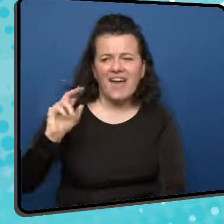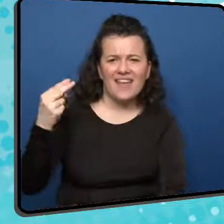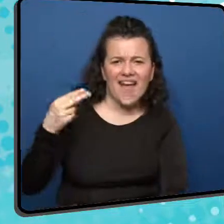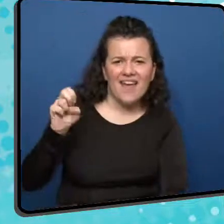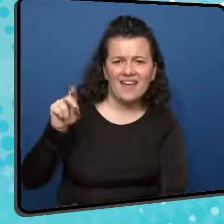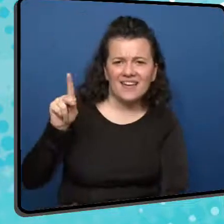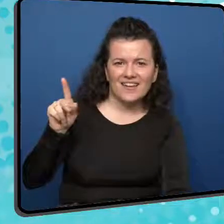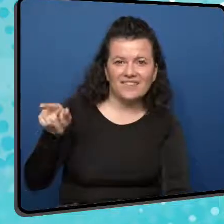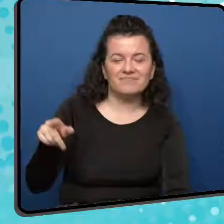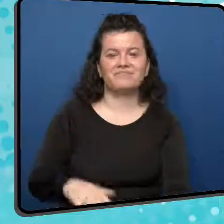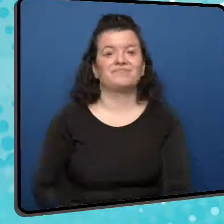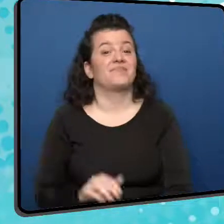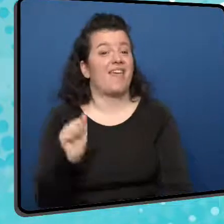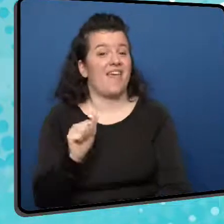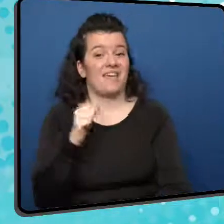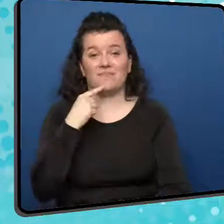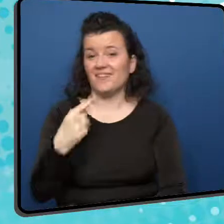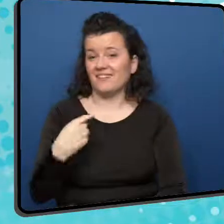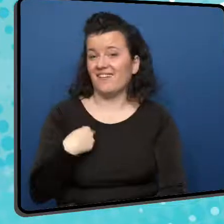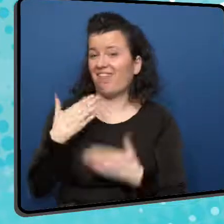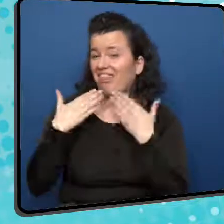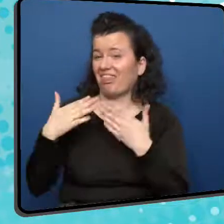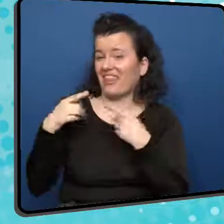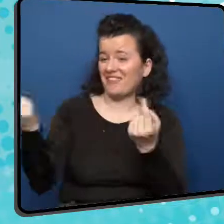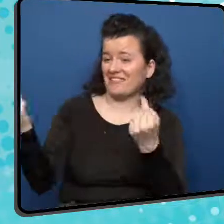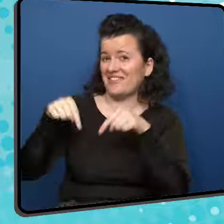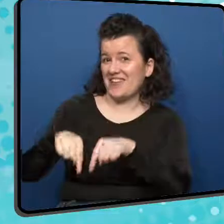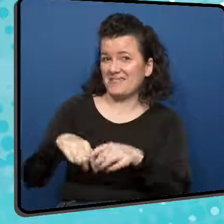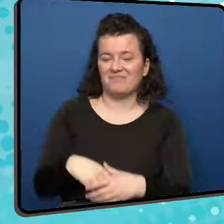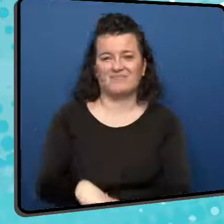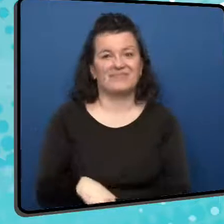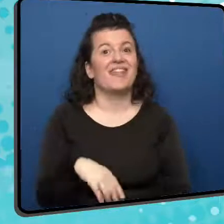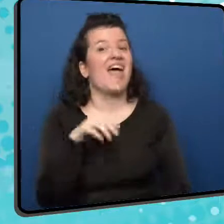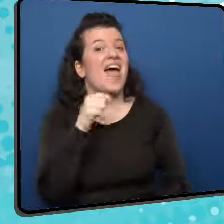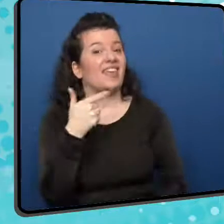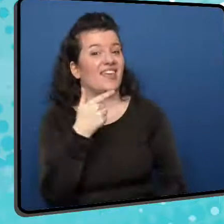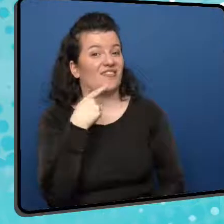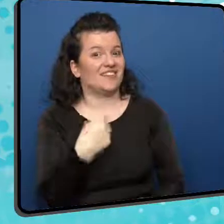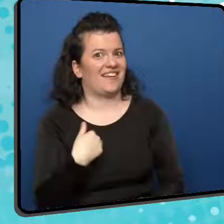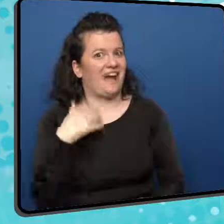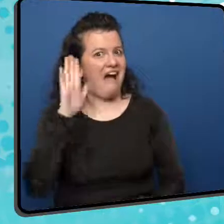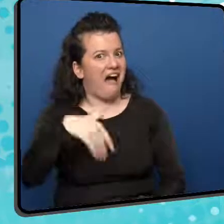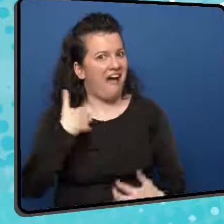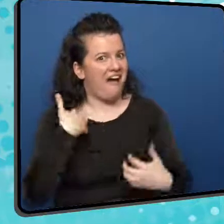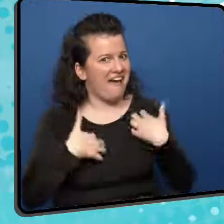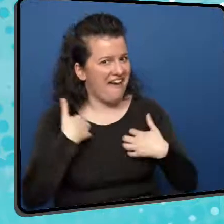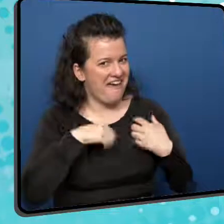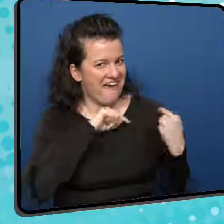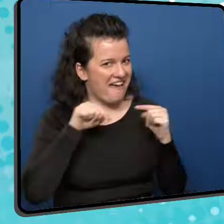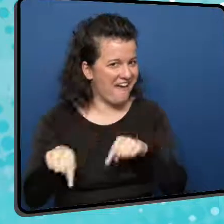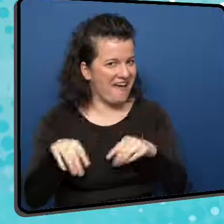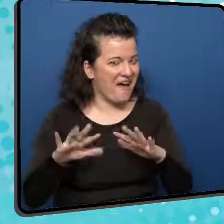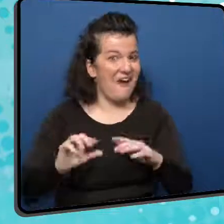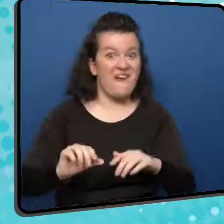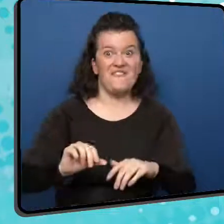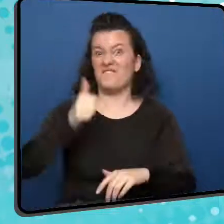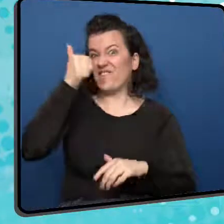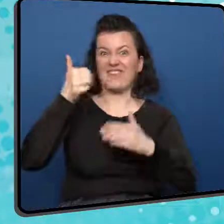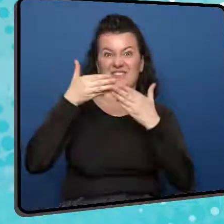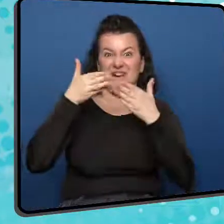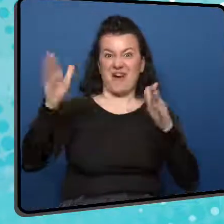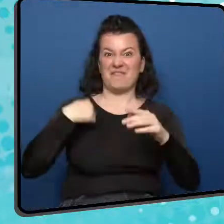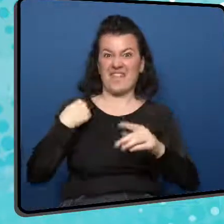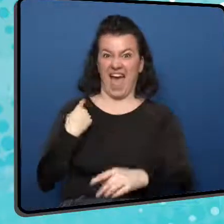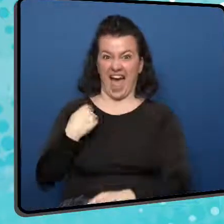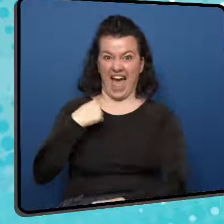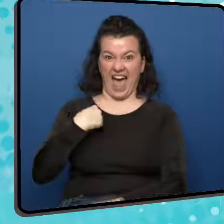so much for joining us. Thank you for having me. It's very exciting. Glad to be here for the very first one. So,